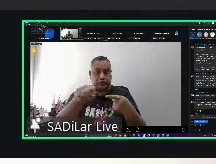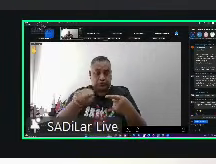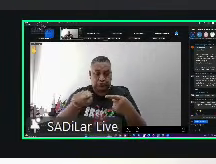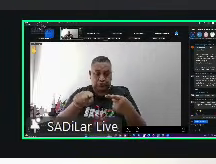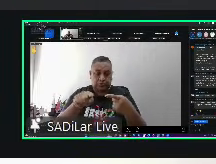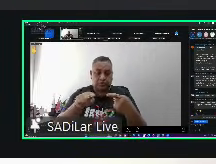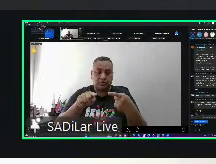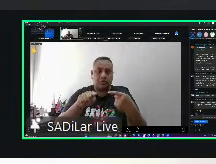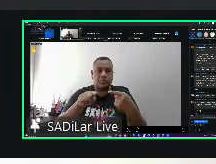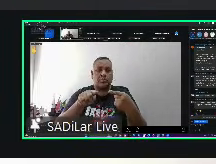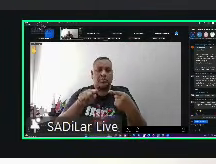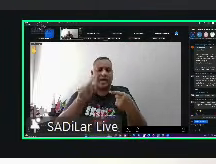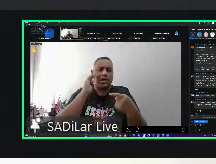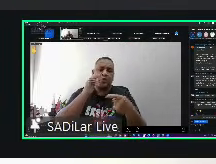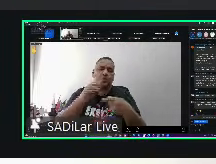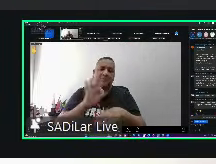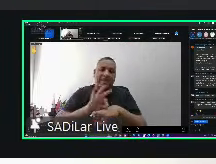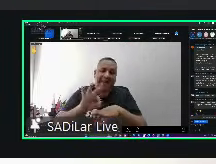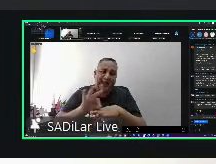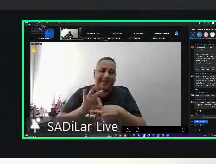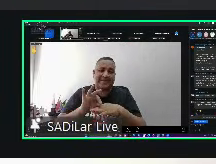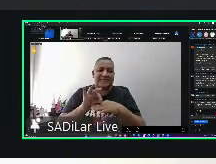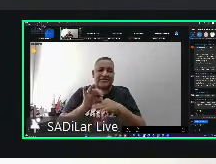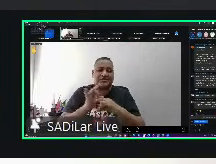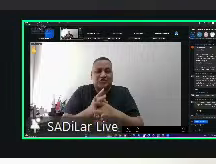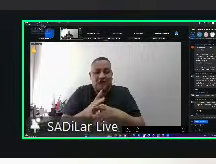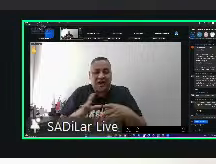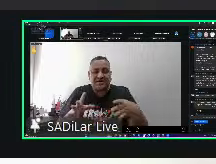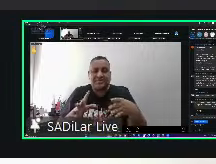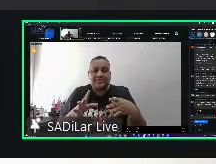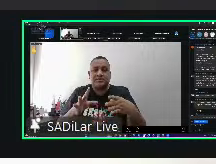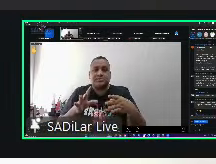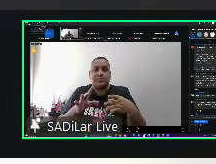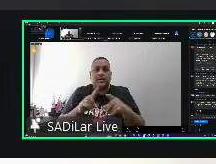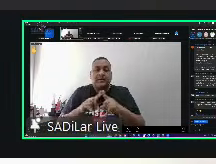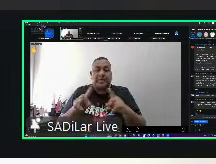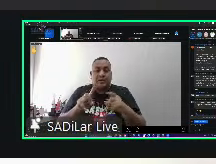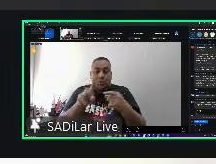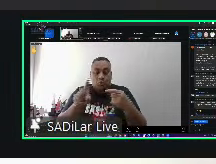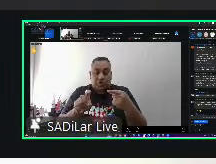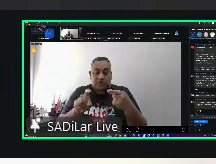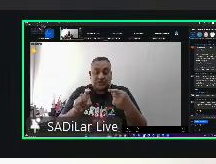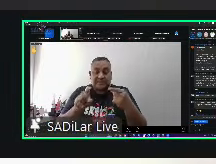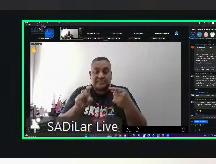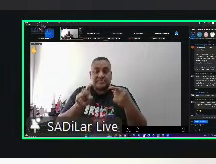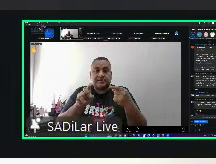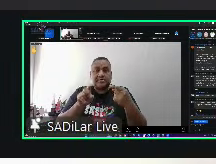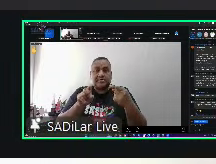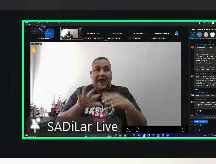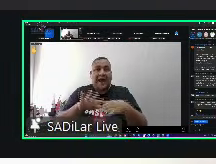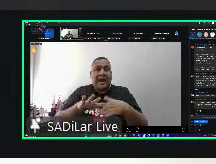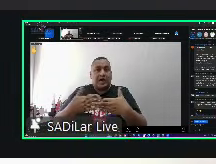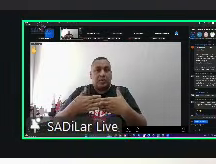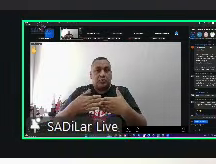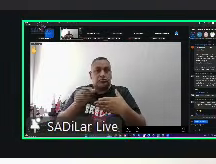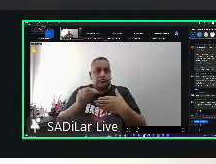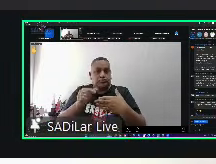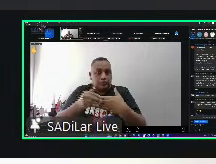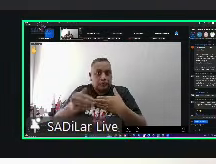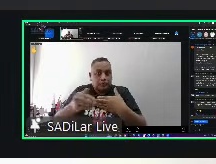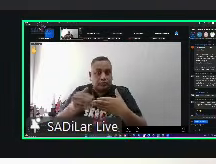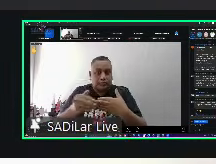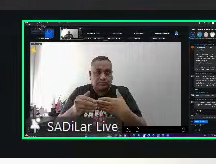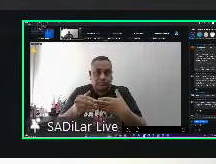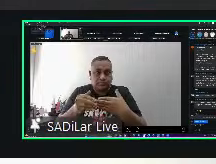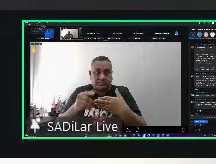the community. So my question to you, I know that you are still in the planning process and it's new and you've just started, but